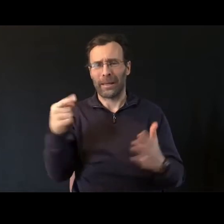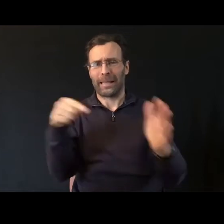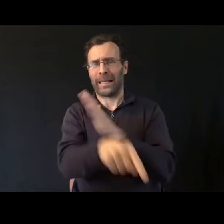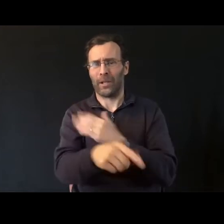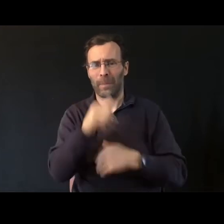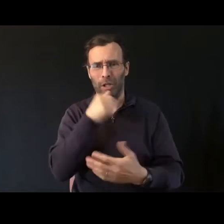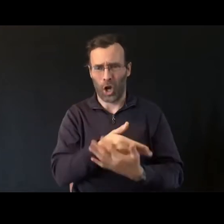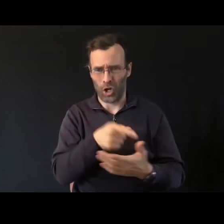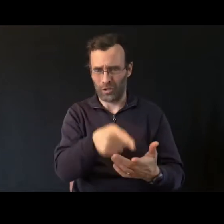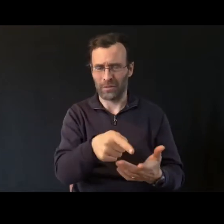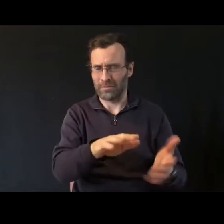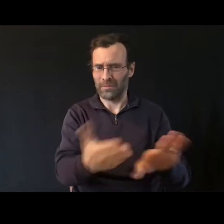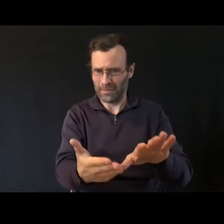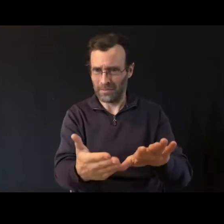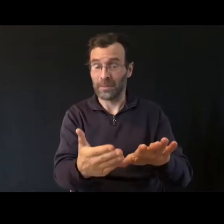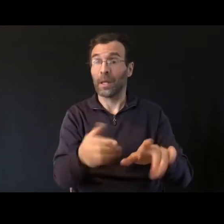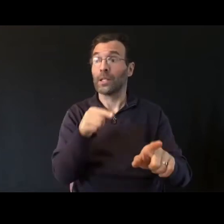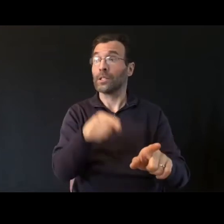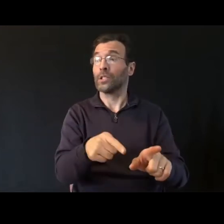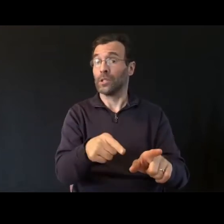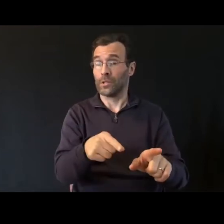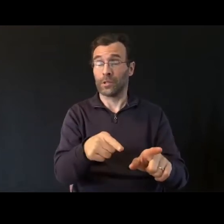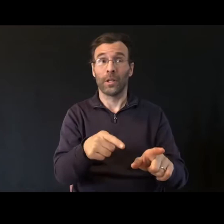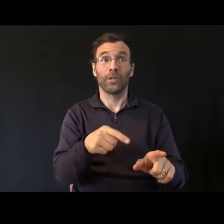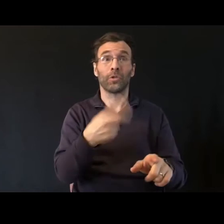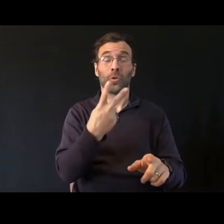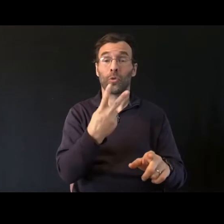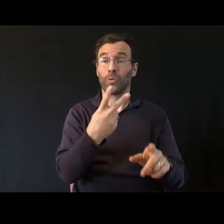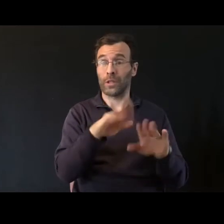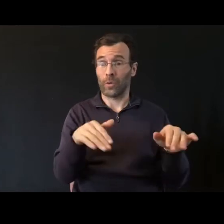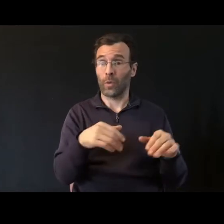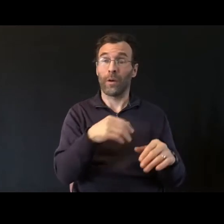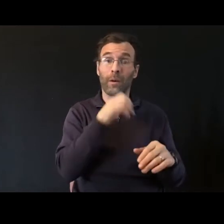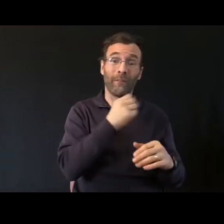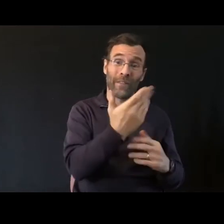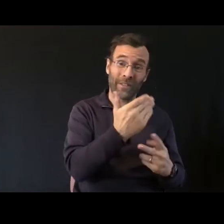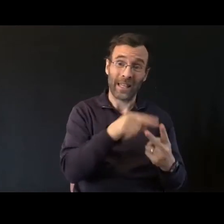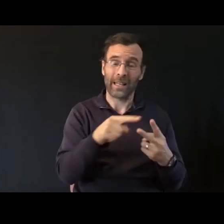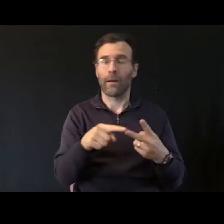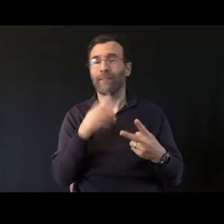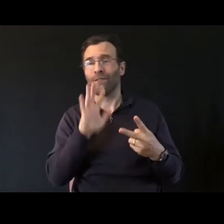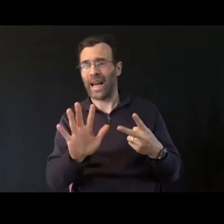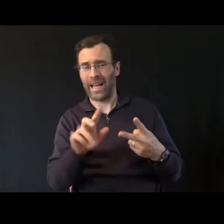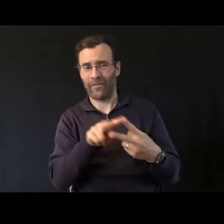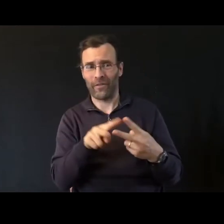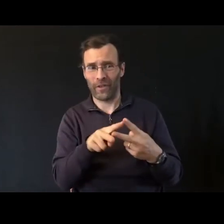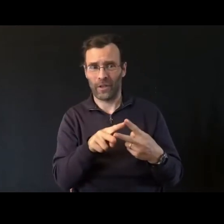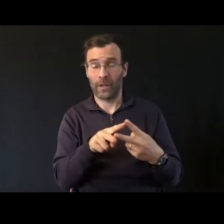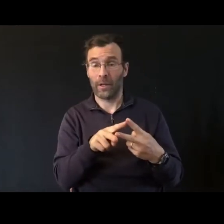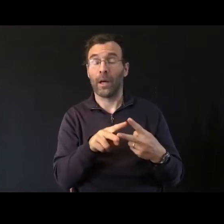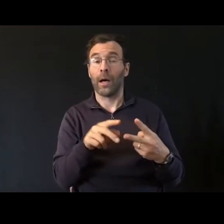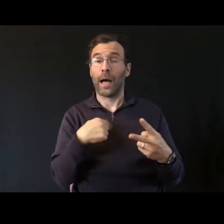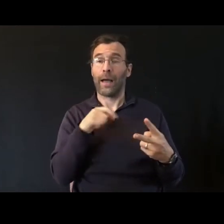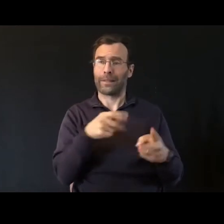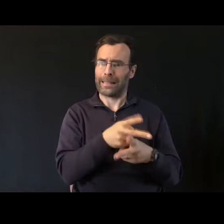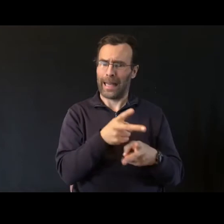children, and one was 15 and one was 5. And I helped take care of them.